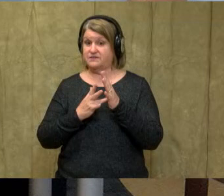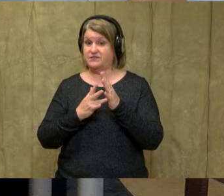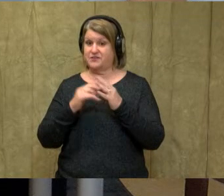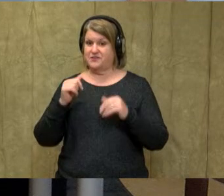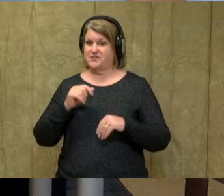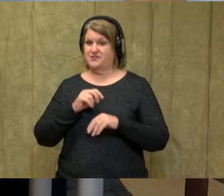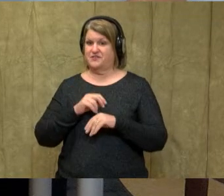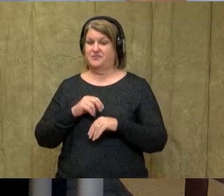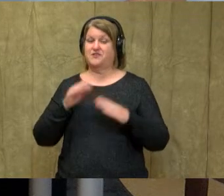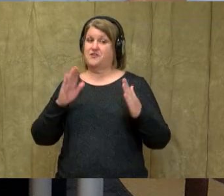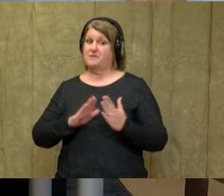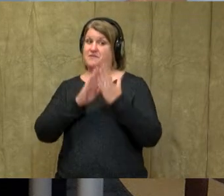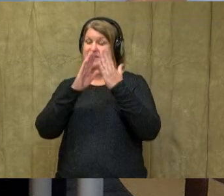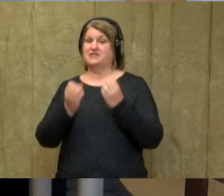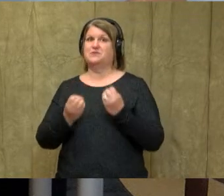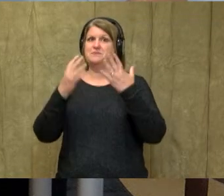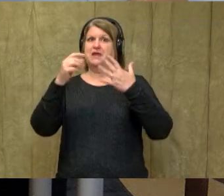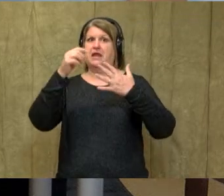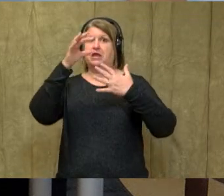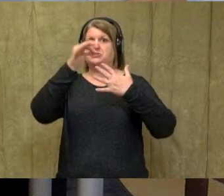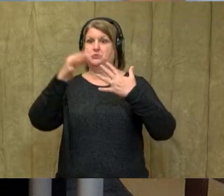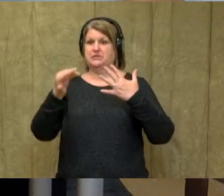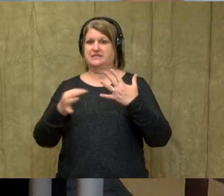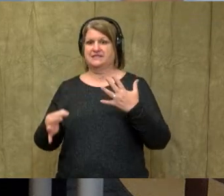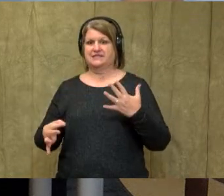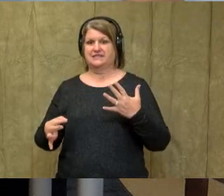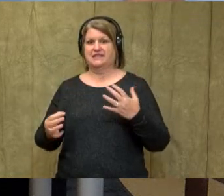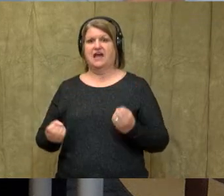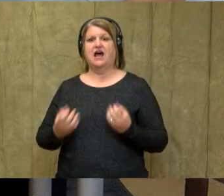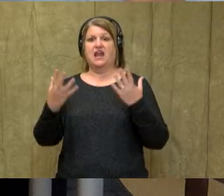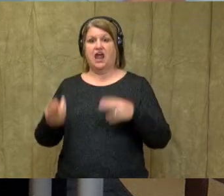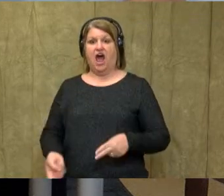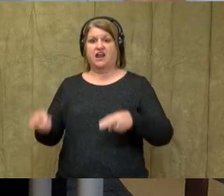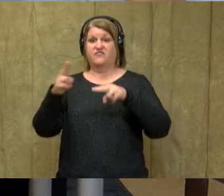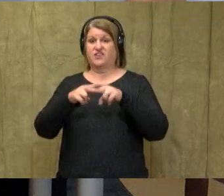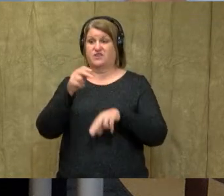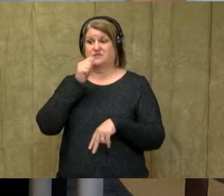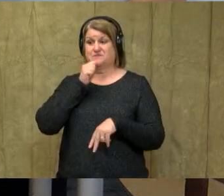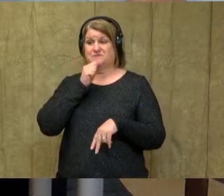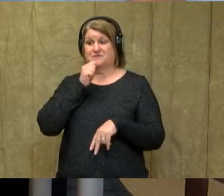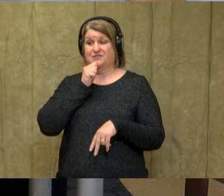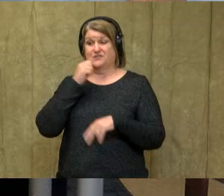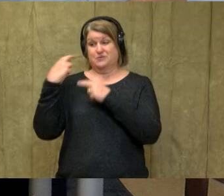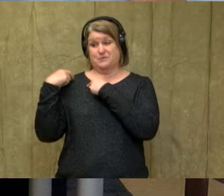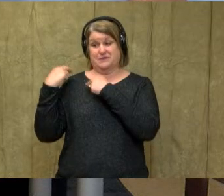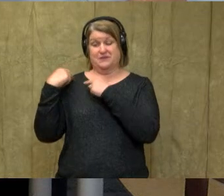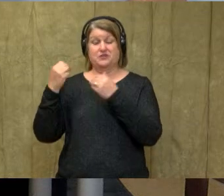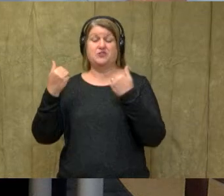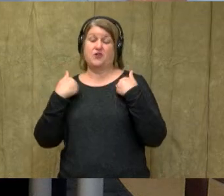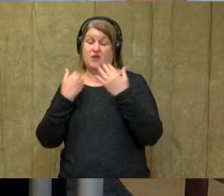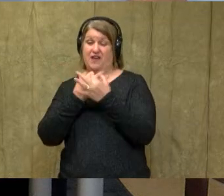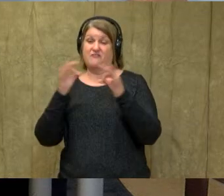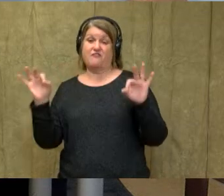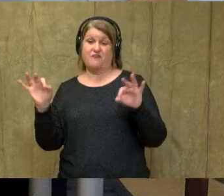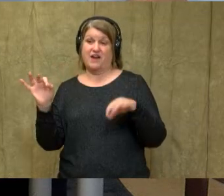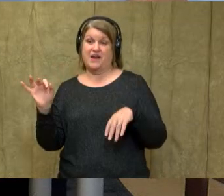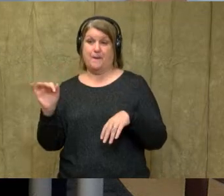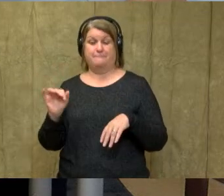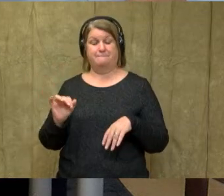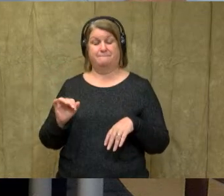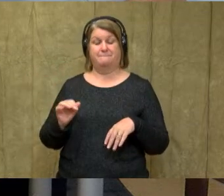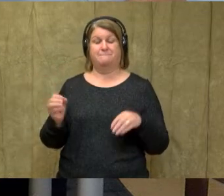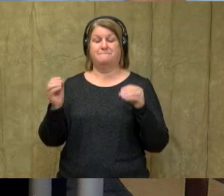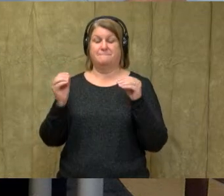with a whole lot of choices and a lot of increased personal responsibility. You'll have a lot of freedom you never had as a middle schooler.